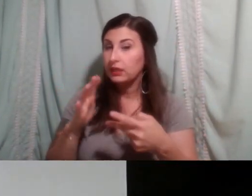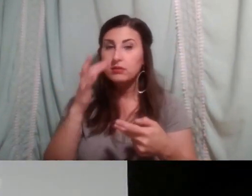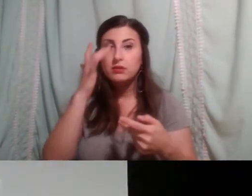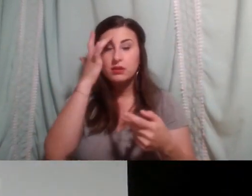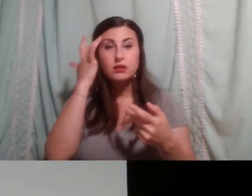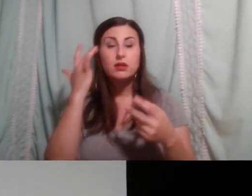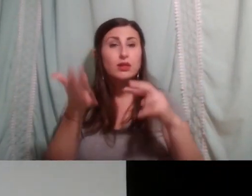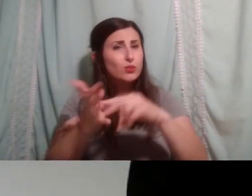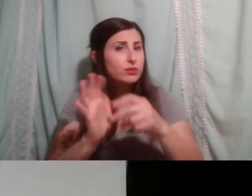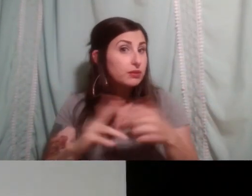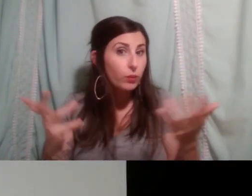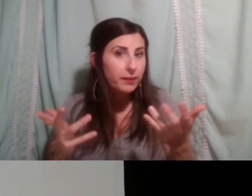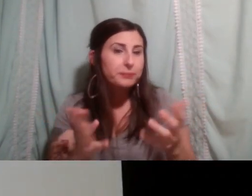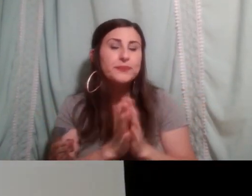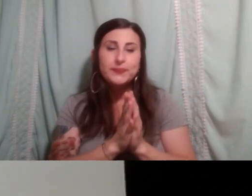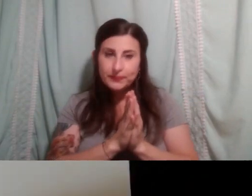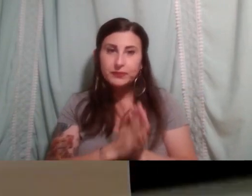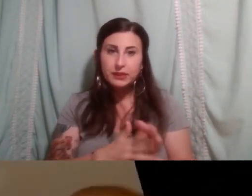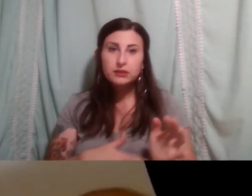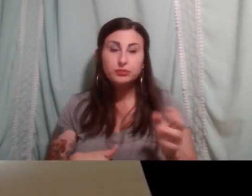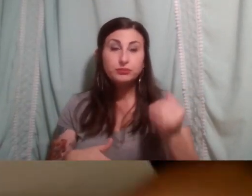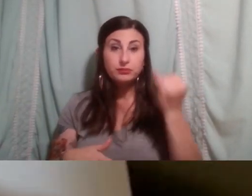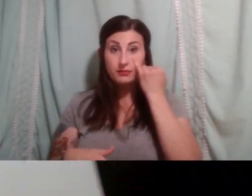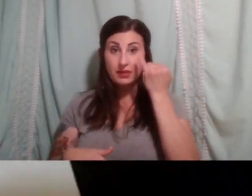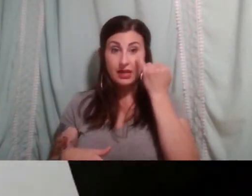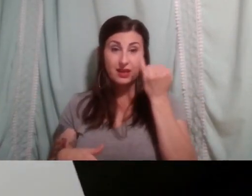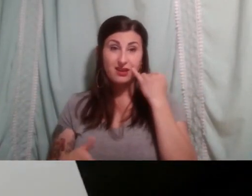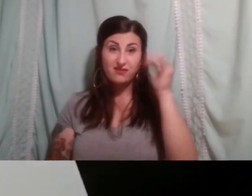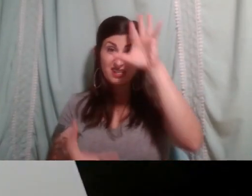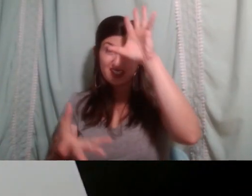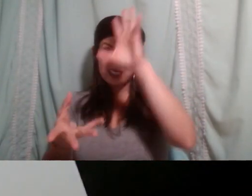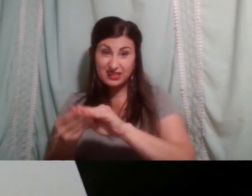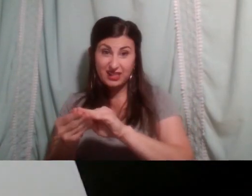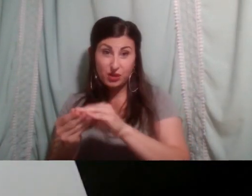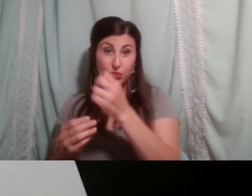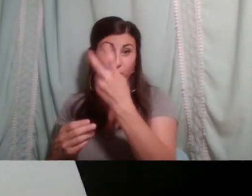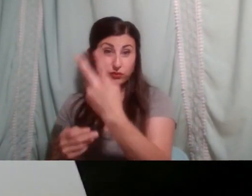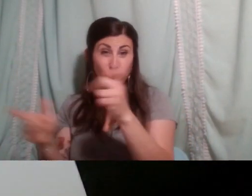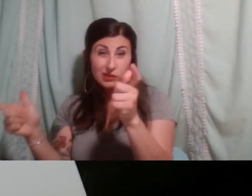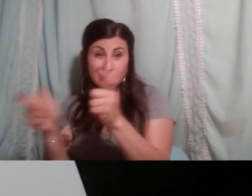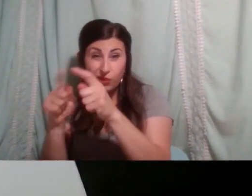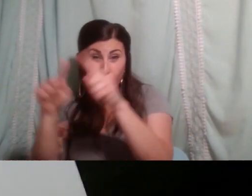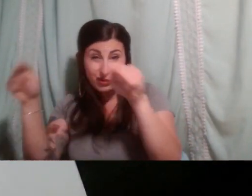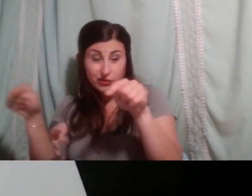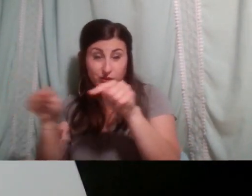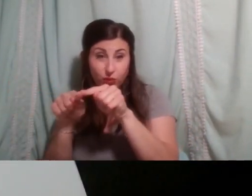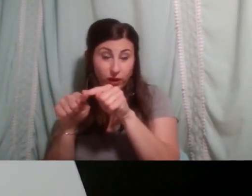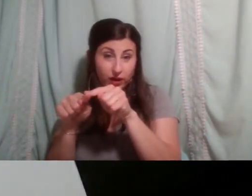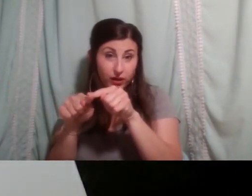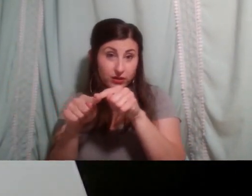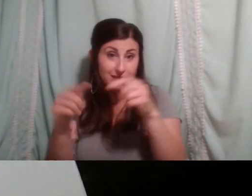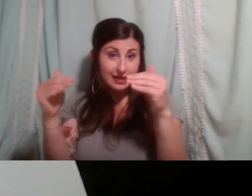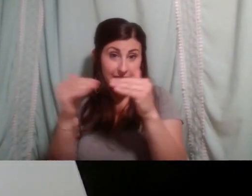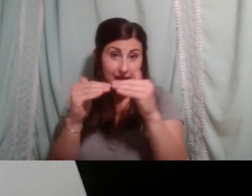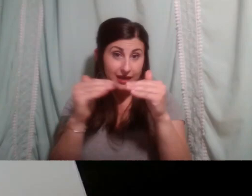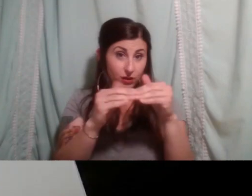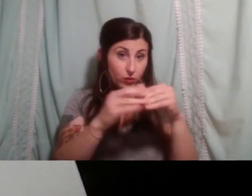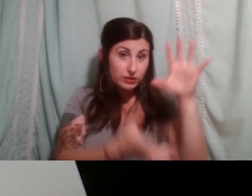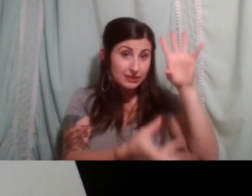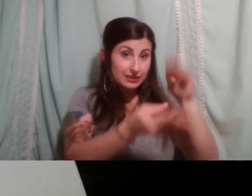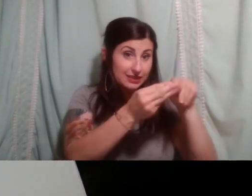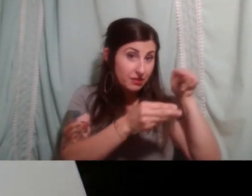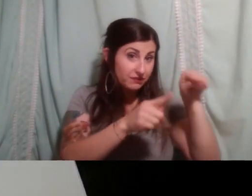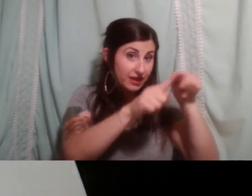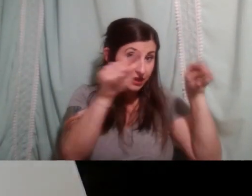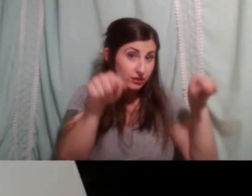All right, so what that means is if I take the sum of the two small squares, it adds up to make the sum of